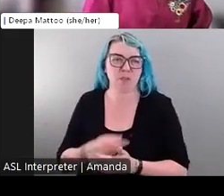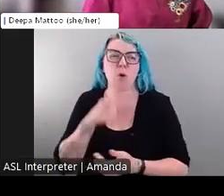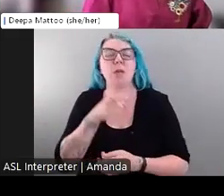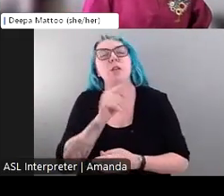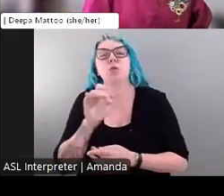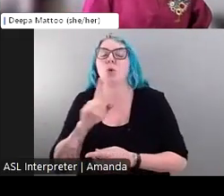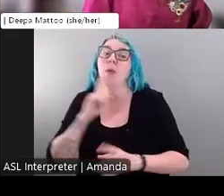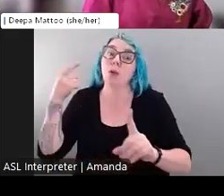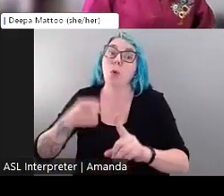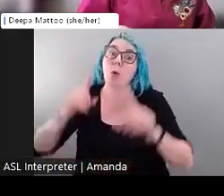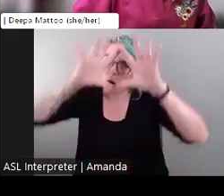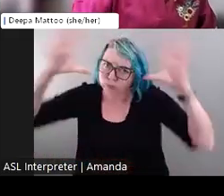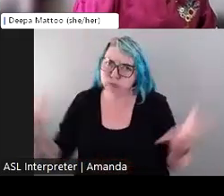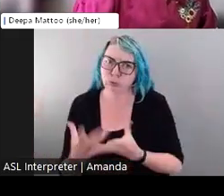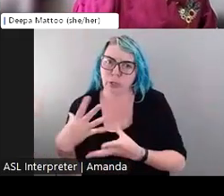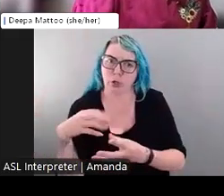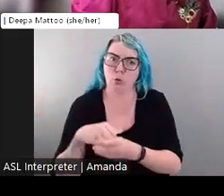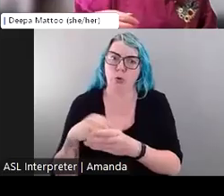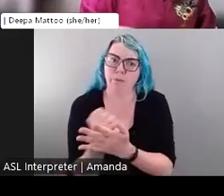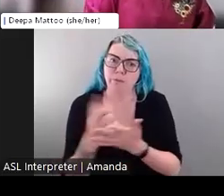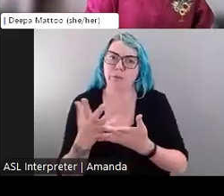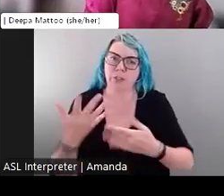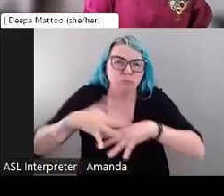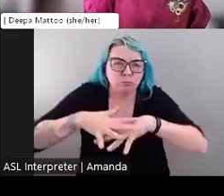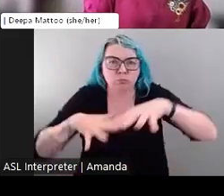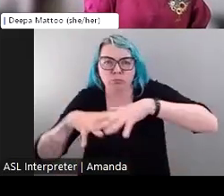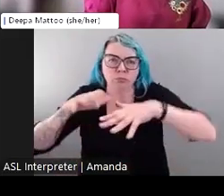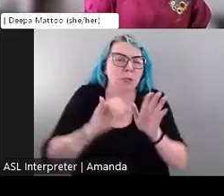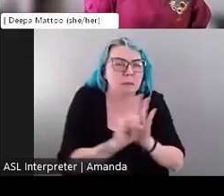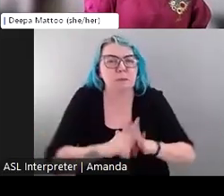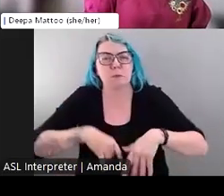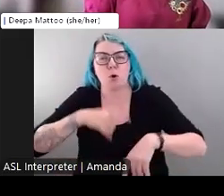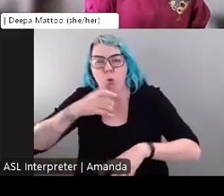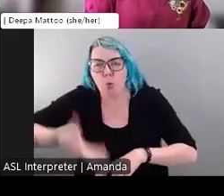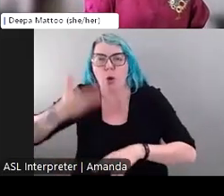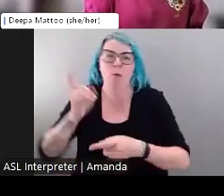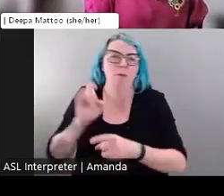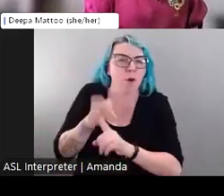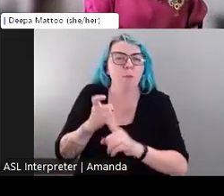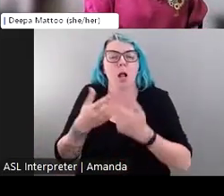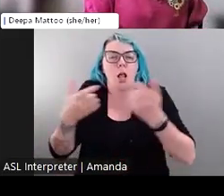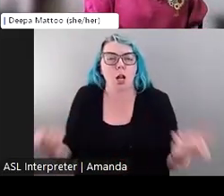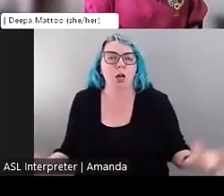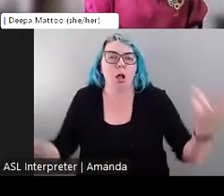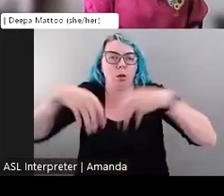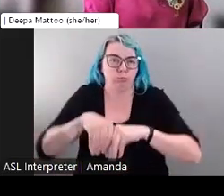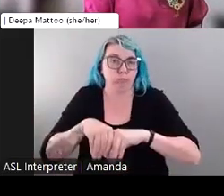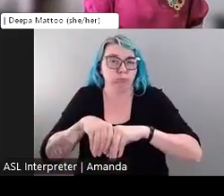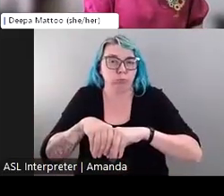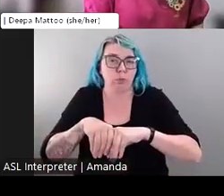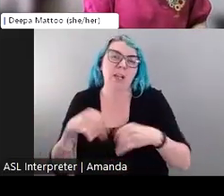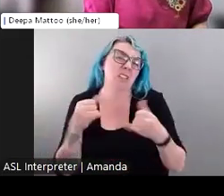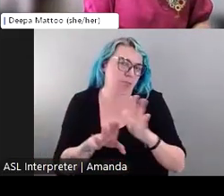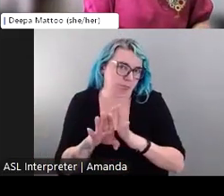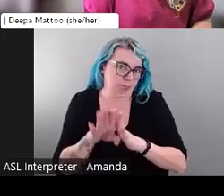ongoing process. We hope that users of the tool can use this framework to expand or deepen their own understanding of